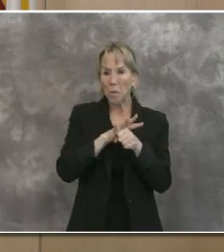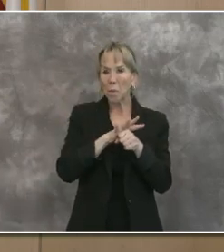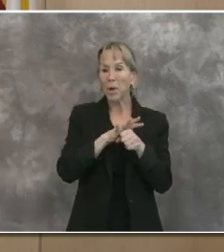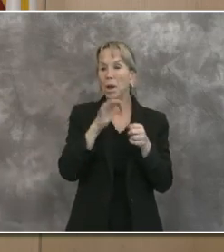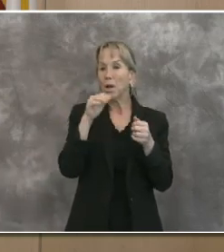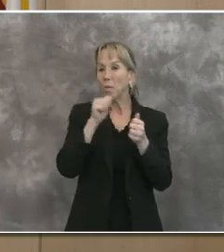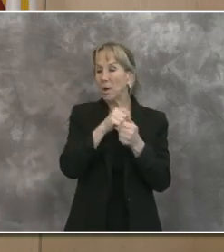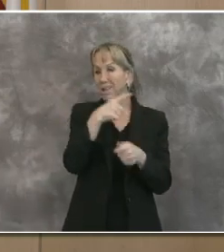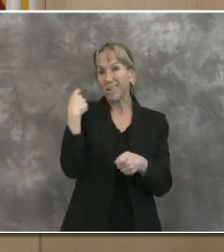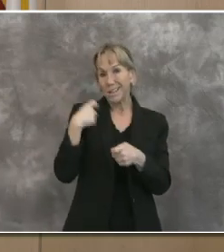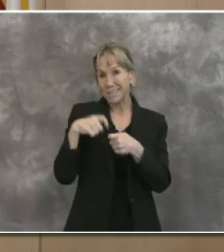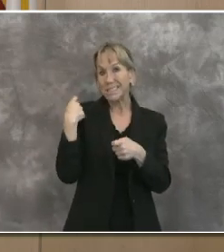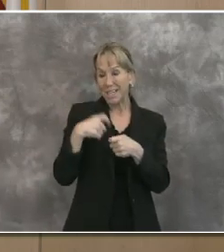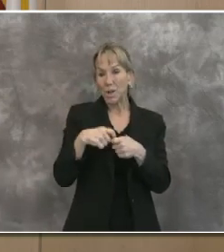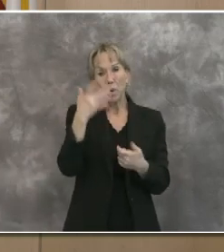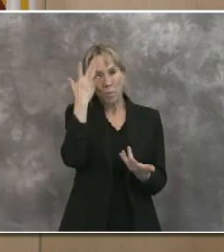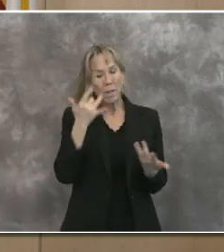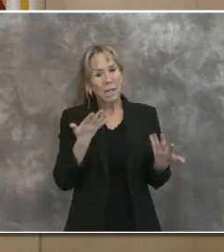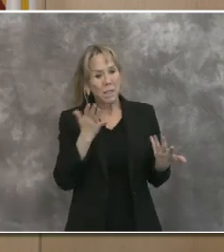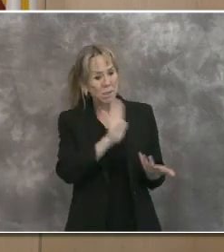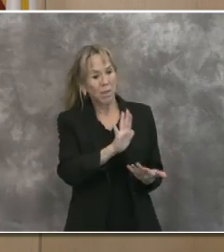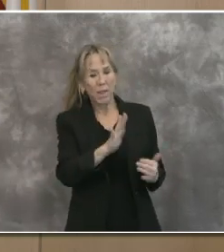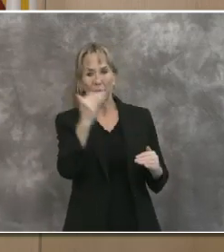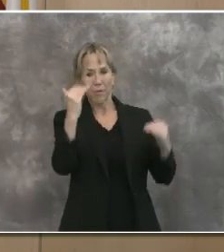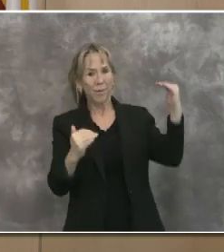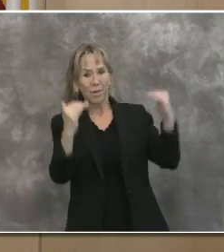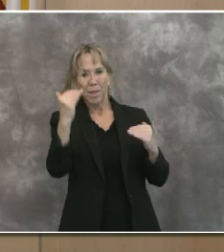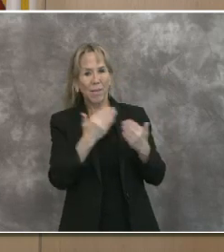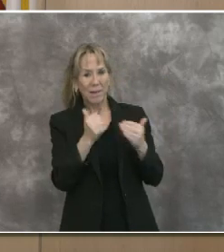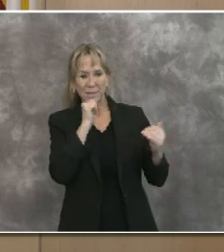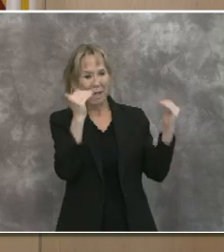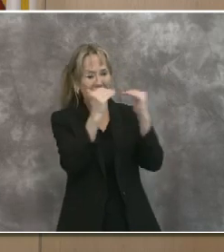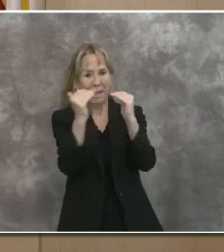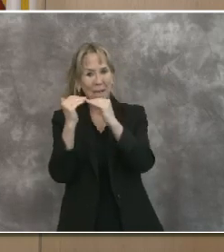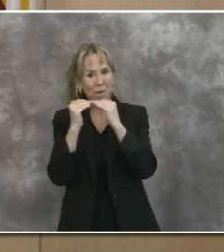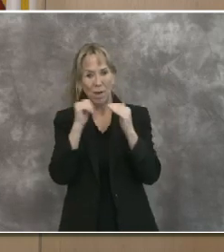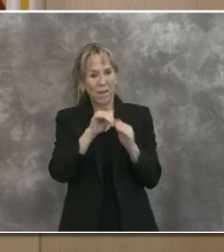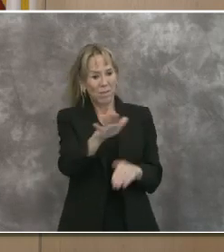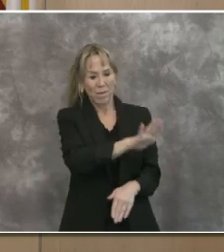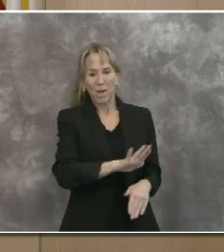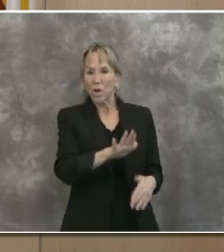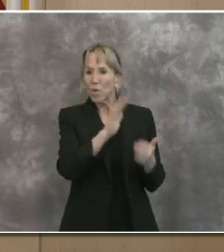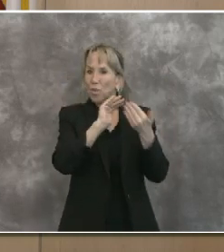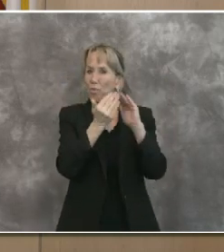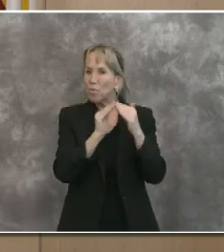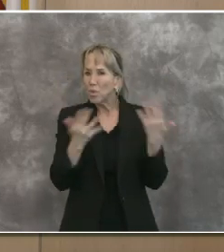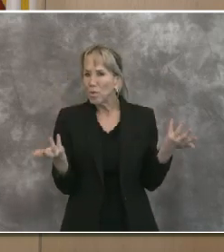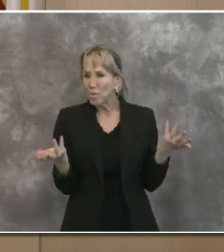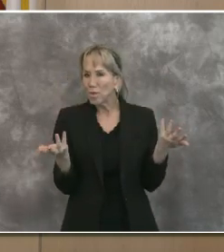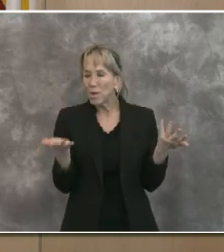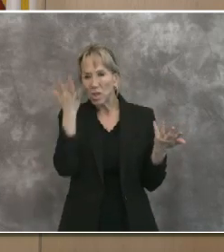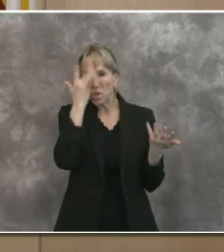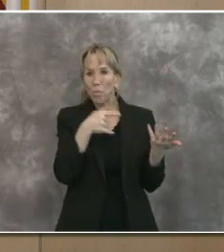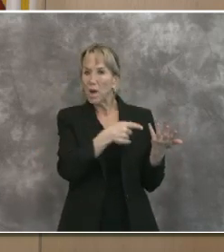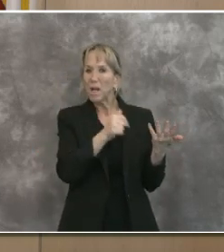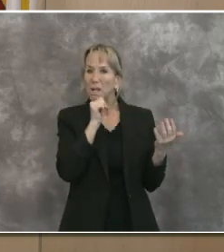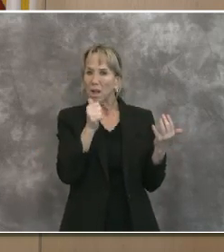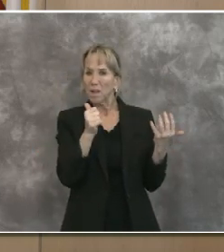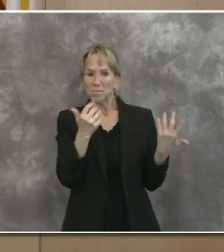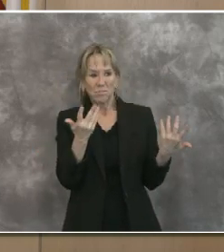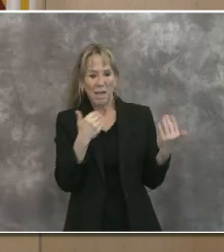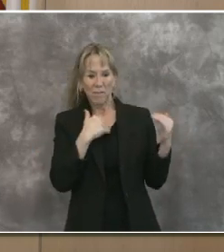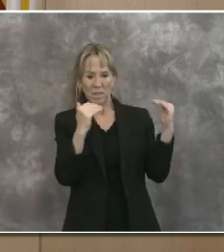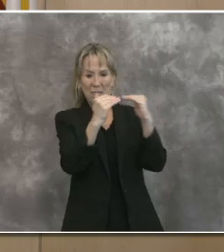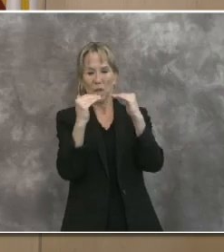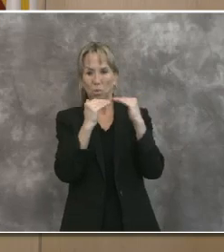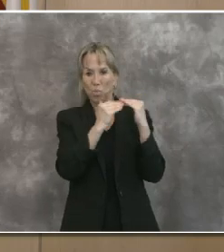of the structural inequities, and that the county needs to invest more in those communities to prevent them from being disproportionately impacted.